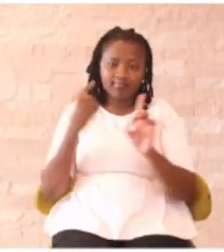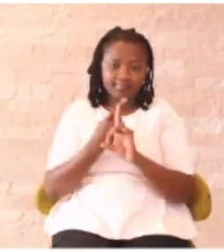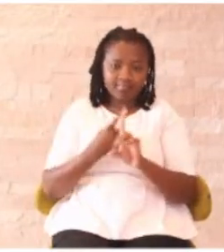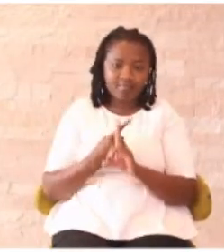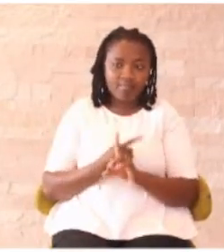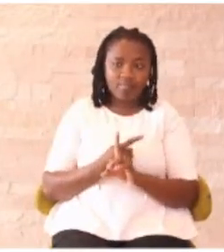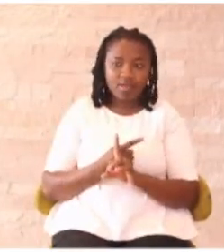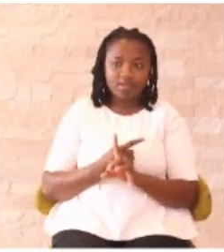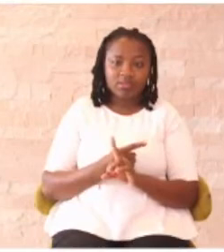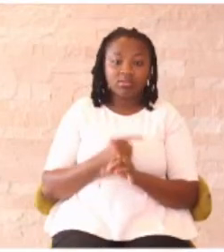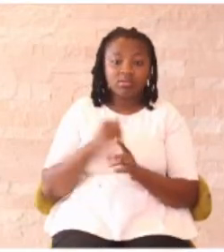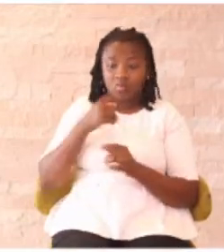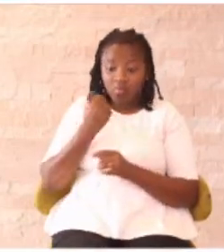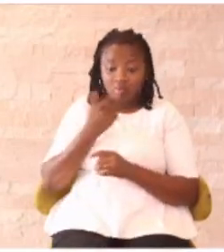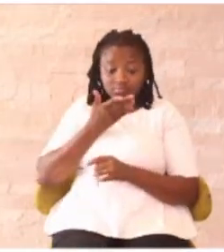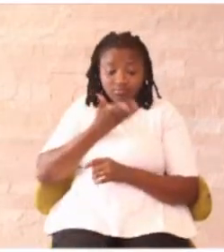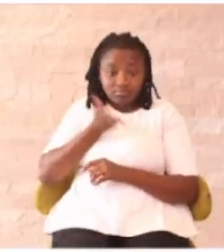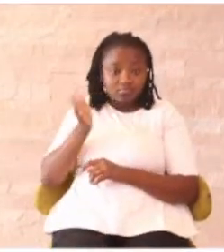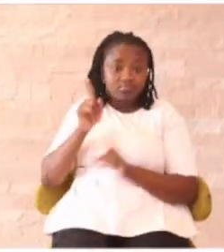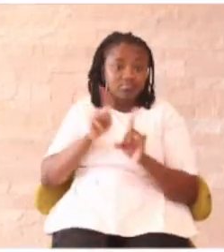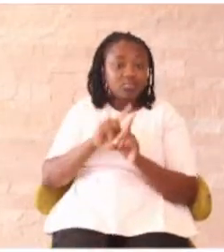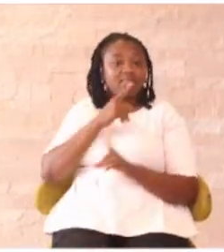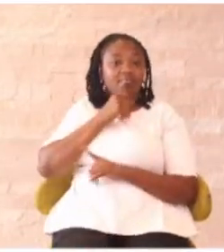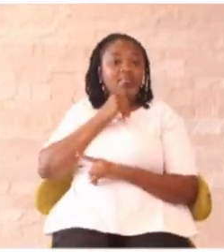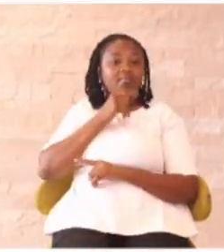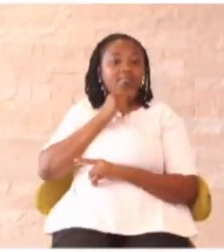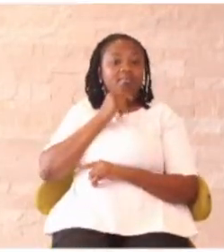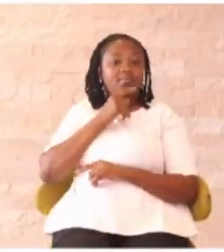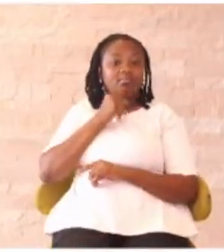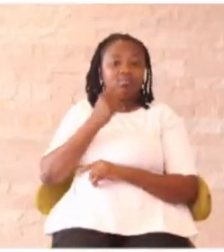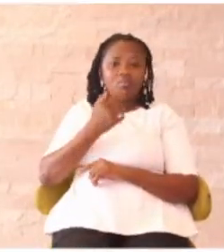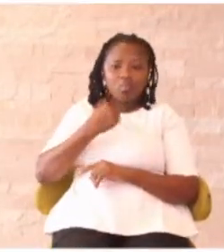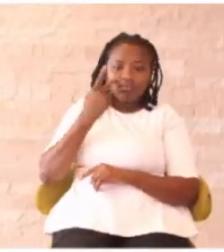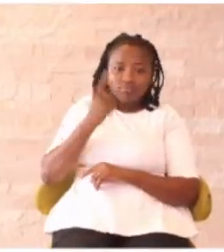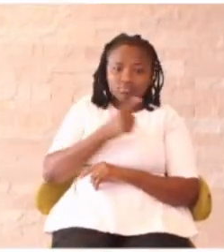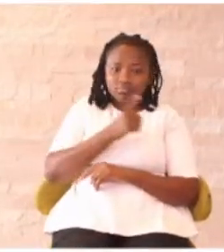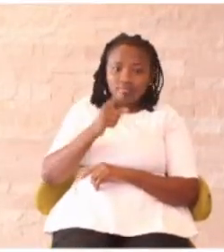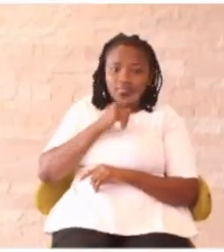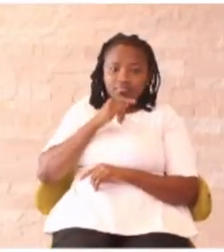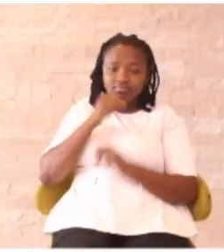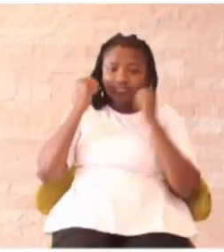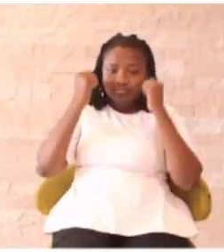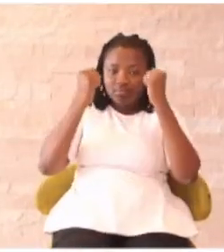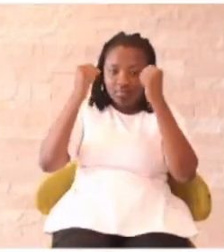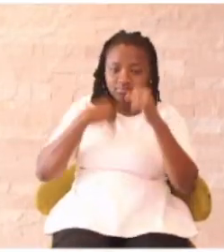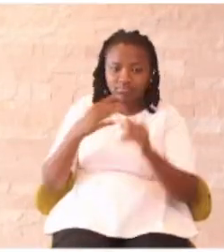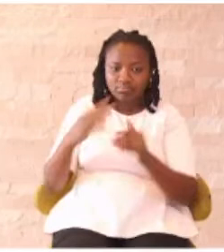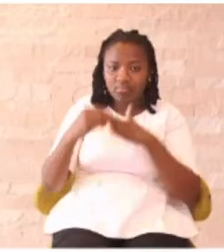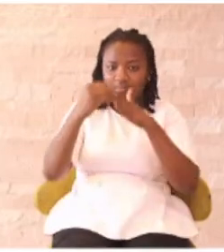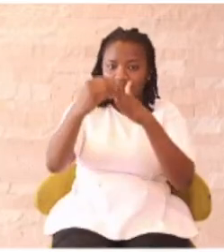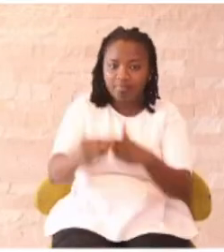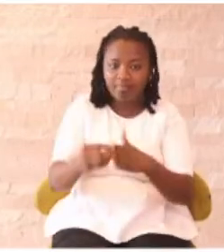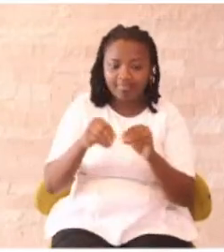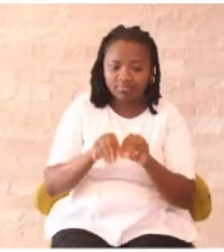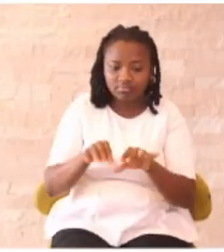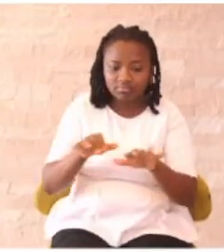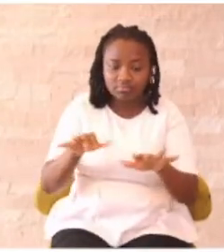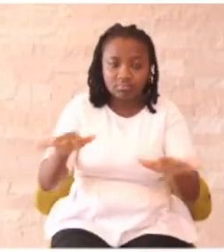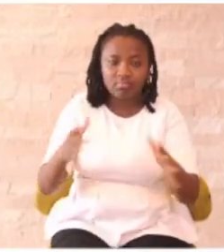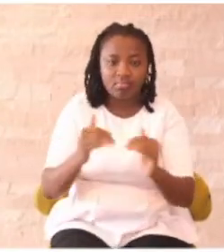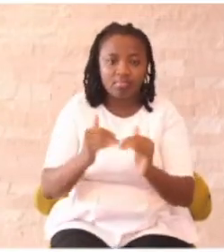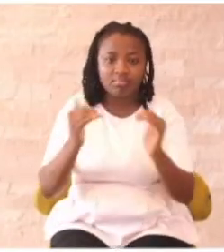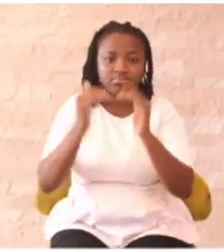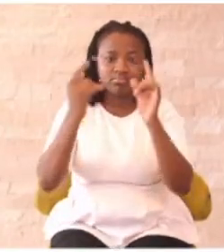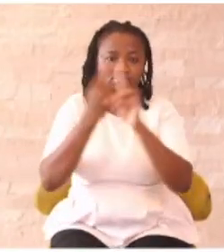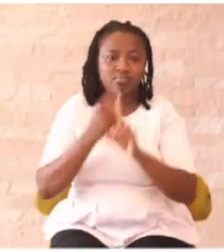male champions, taking an initiative to provide legal aid assistance at the grassroots level. We are